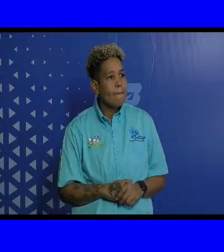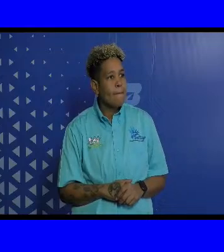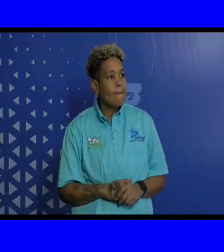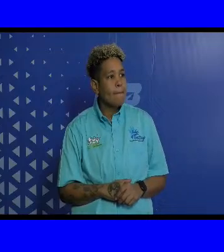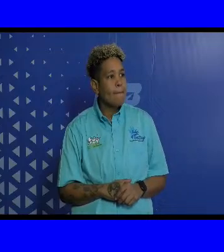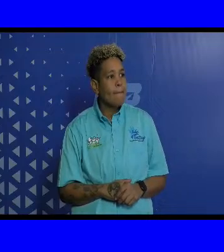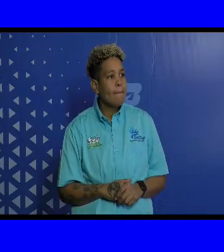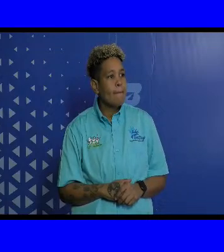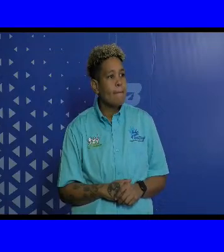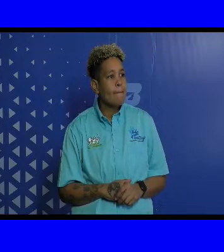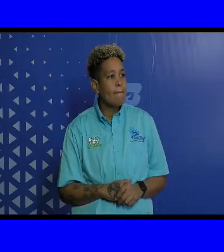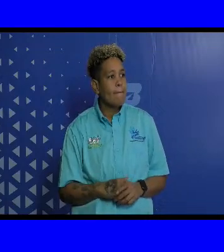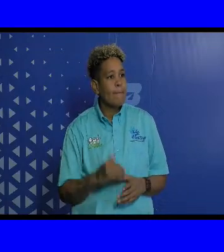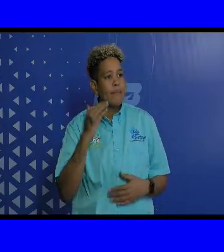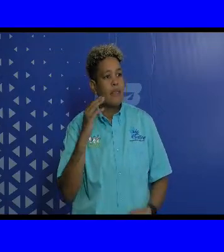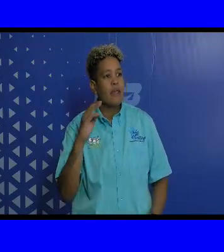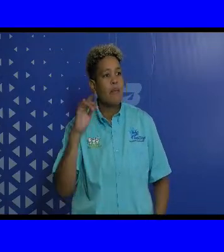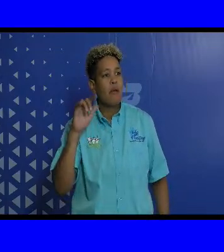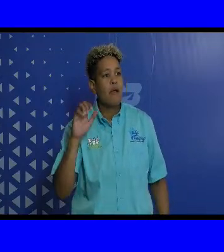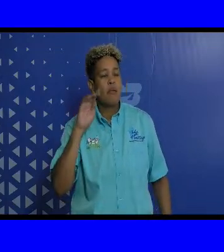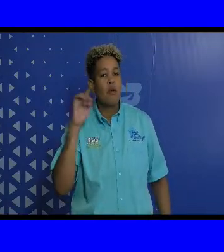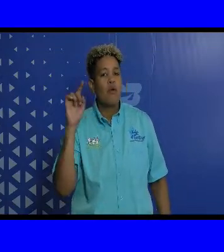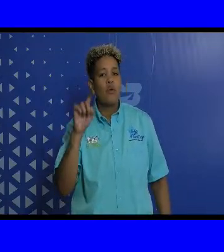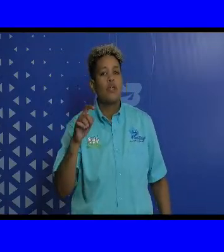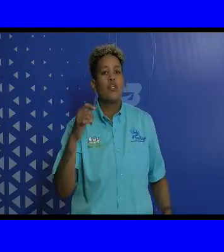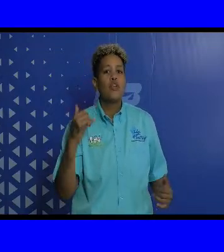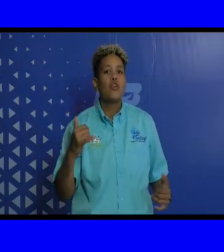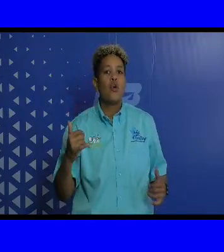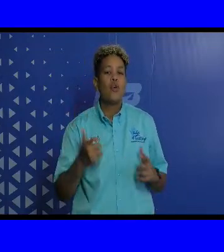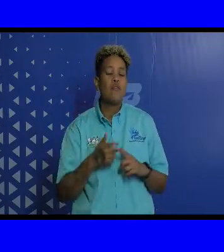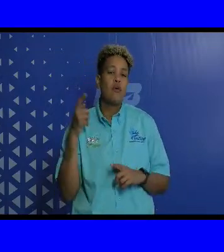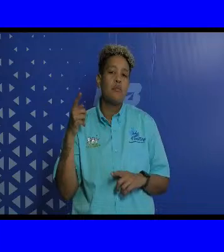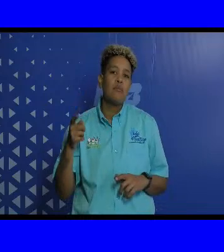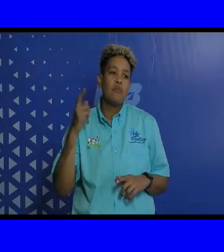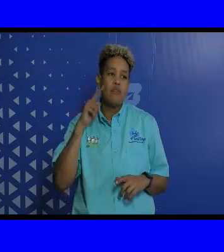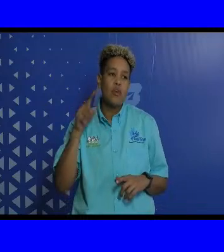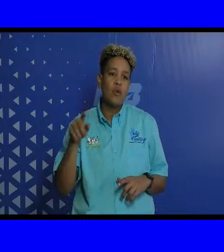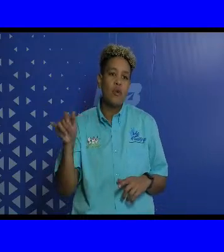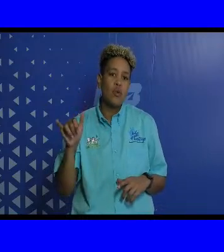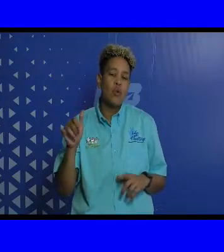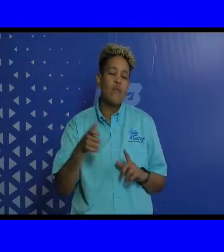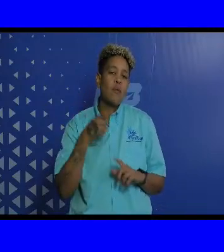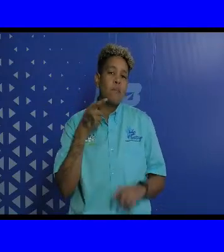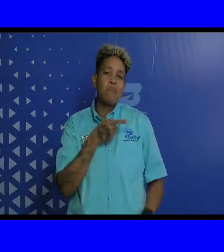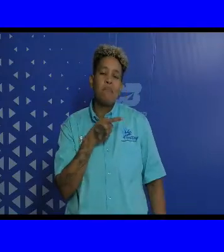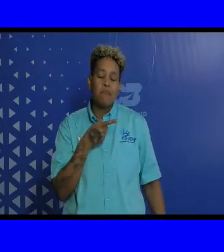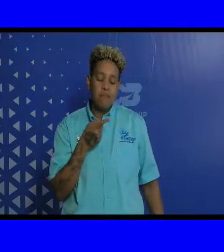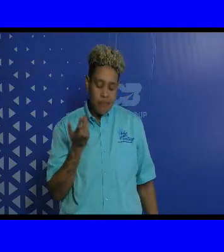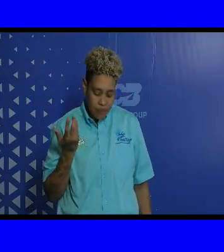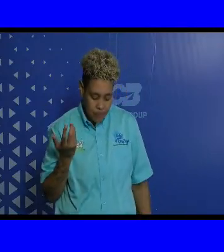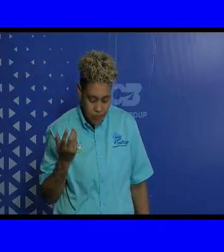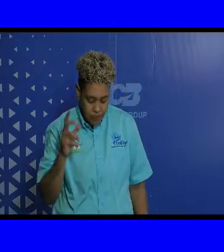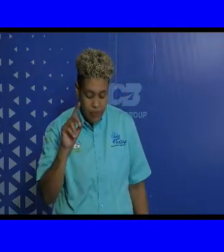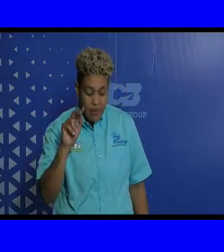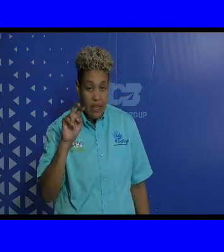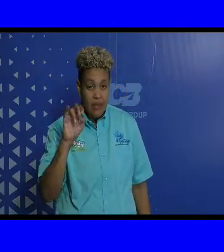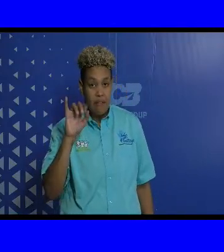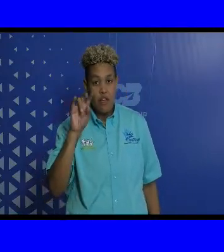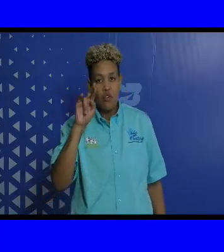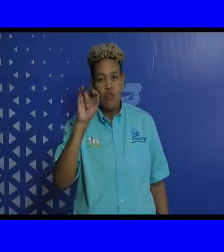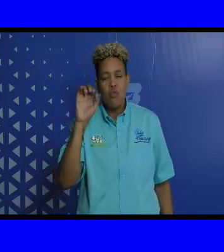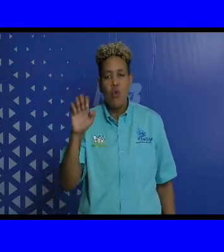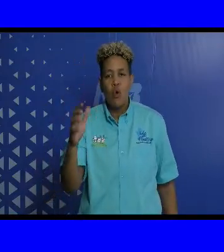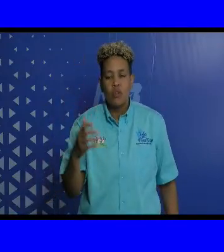Thanks, Malcolm. And a question now for you also from David Rose.